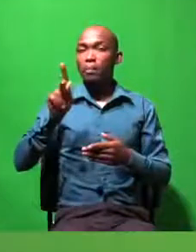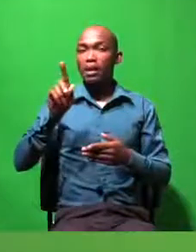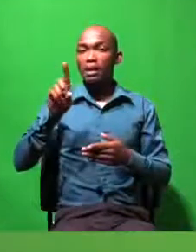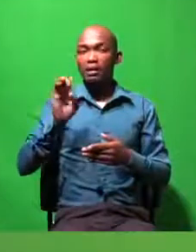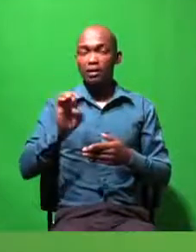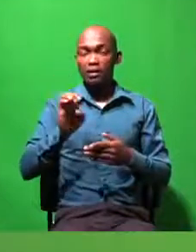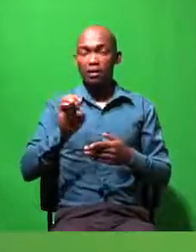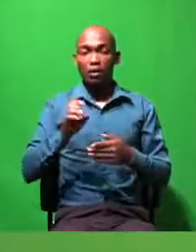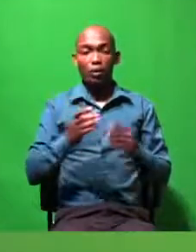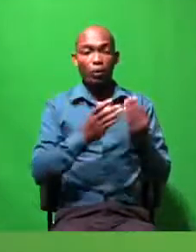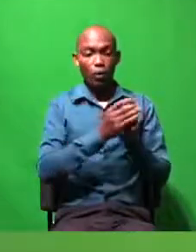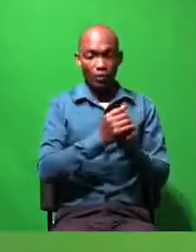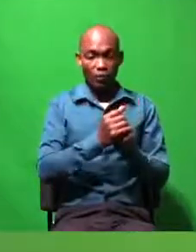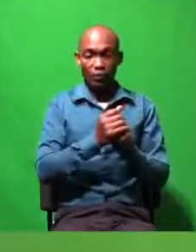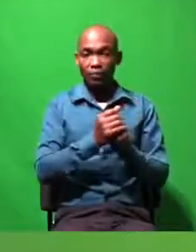with